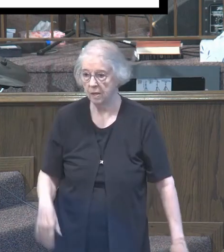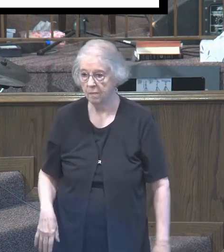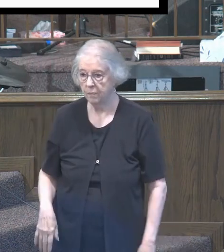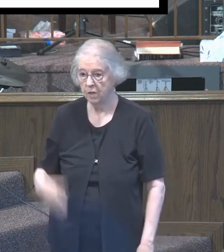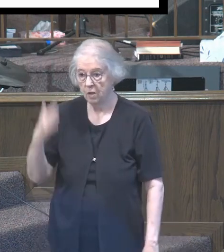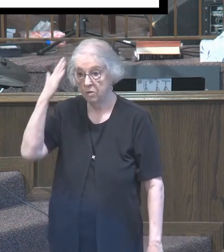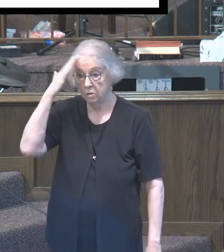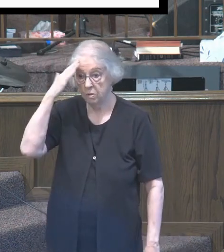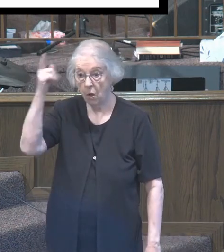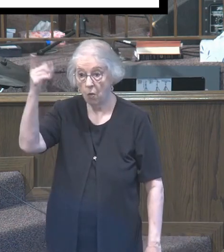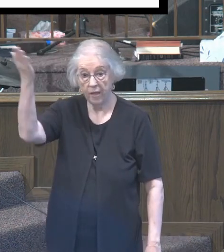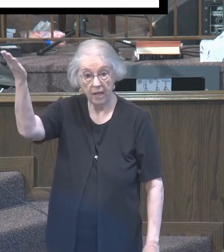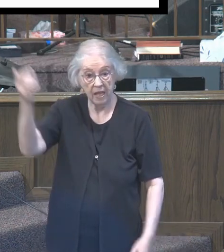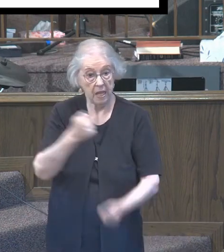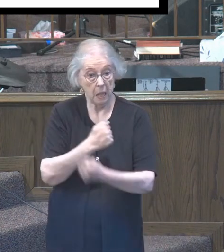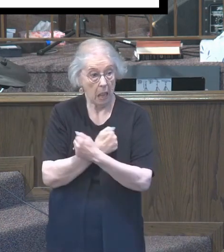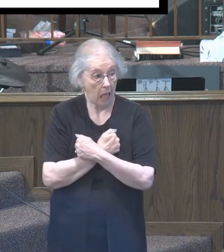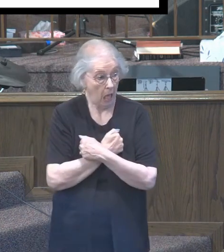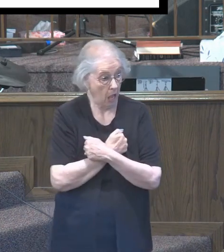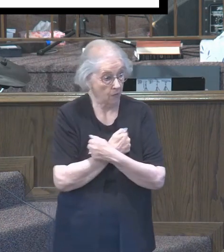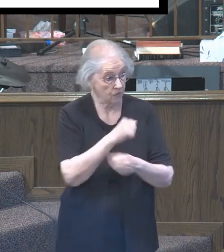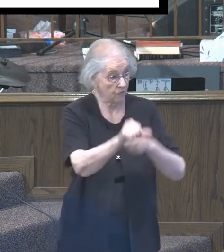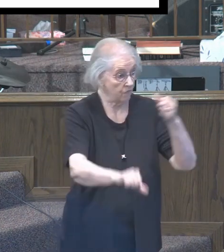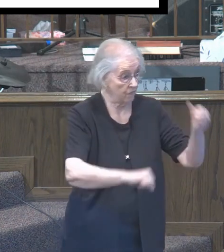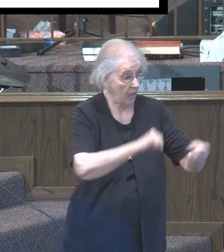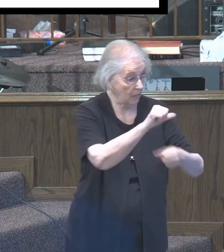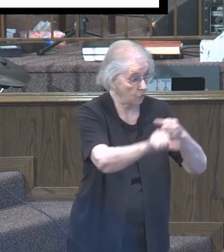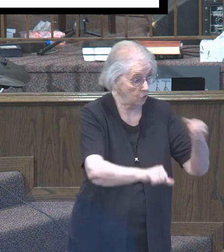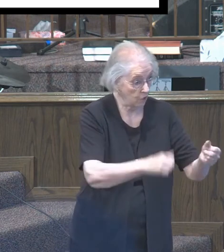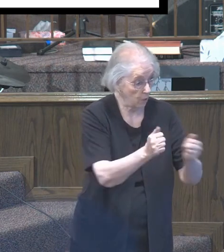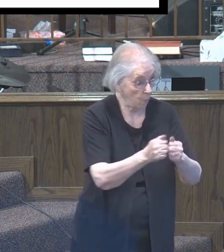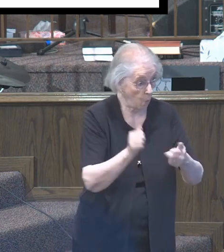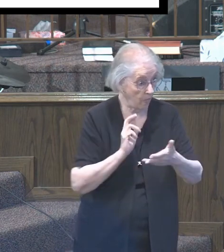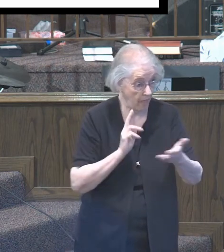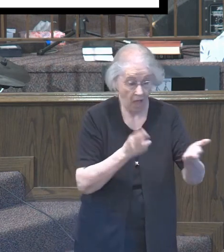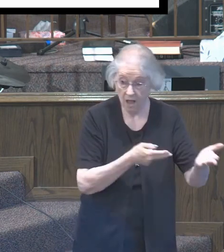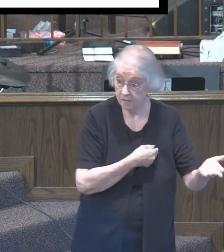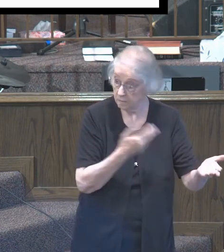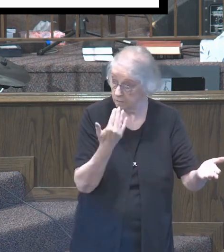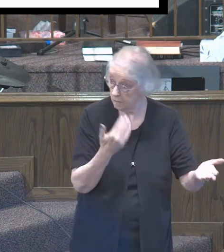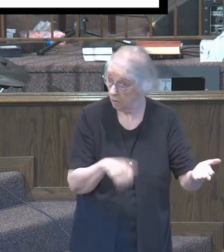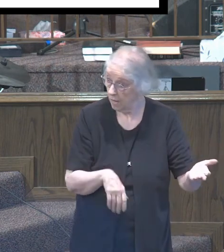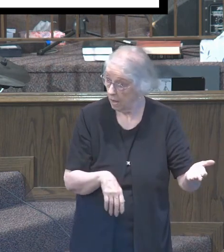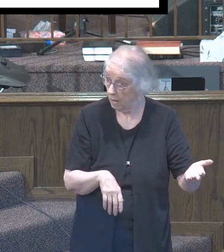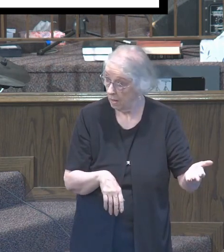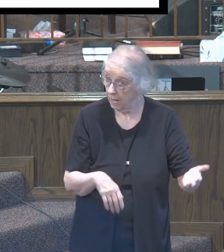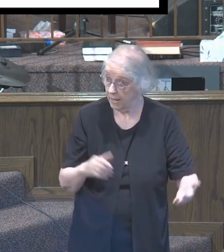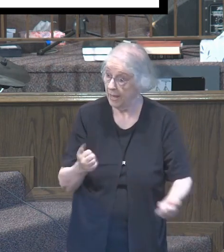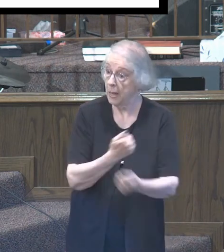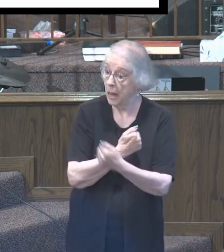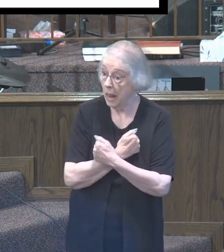or another. Don't be impressed with charisma. Look for